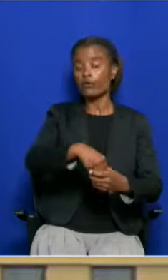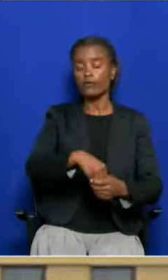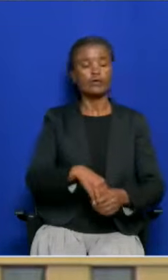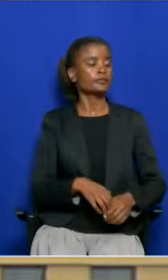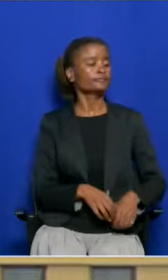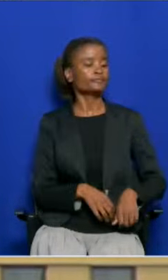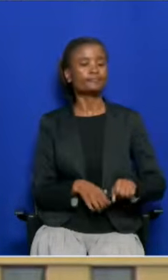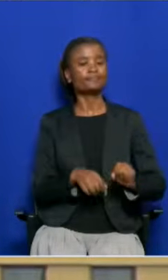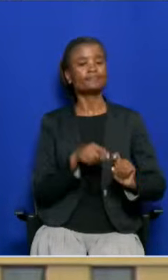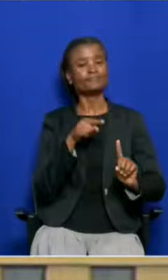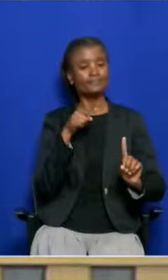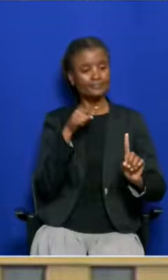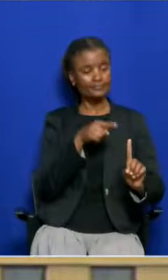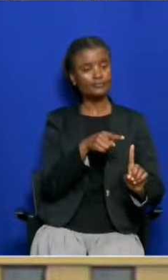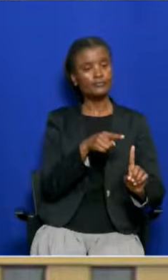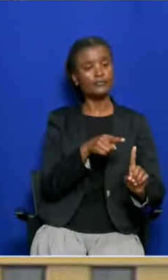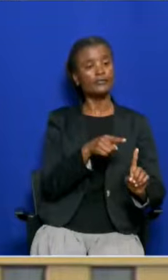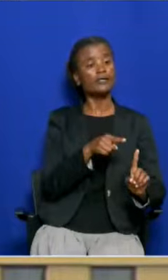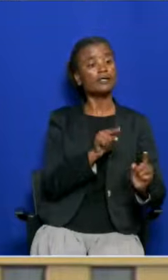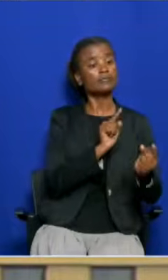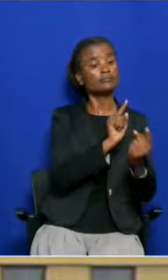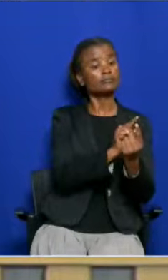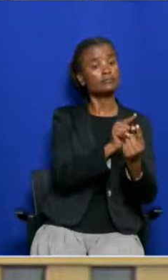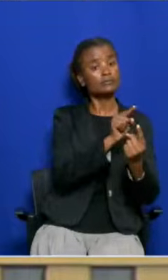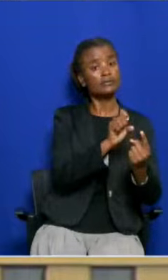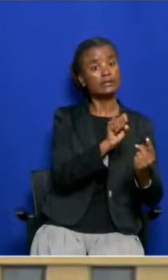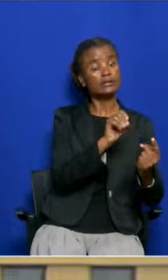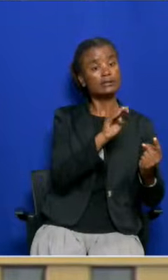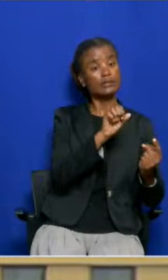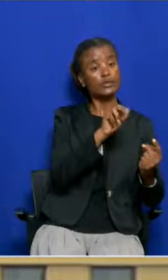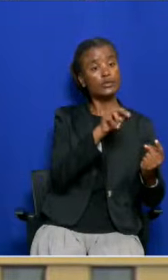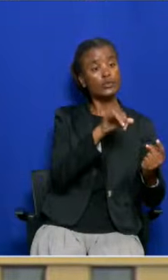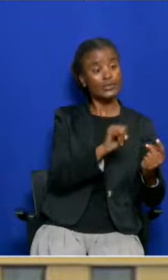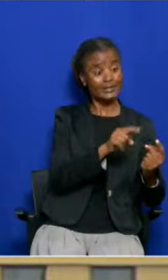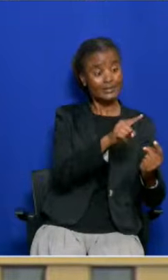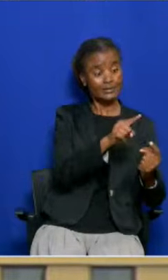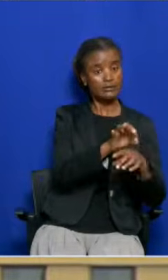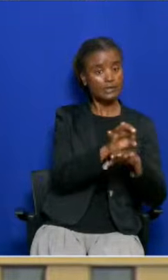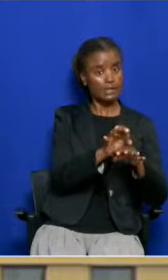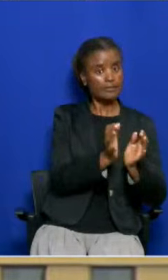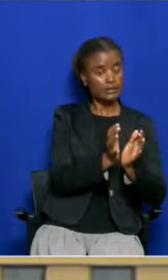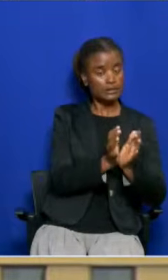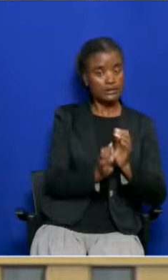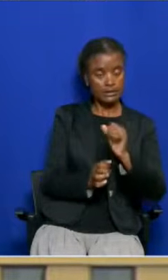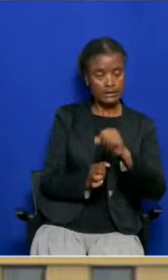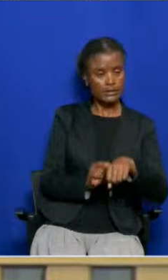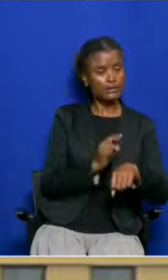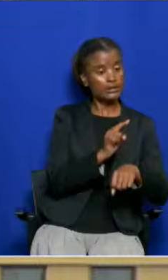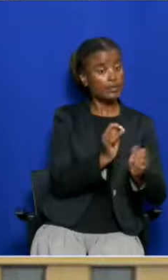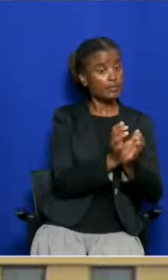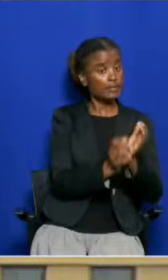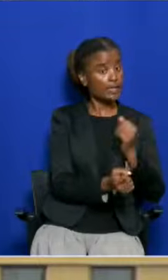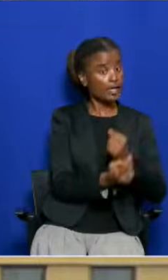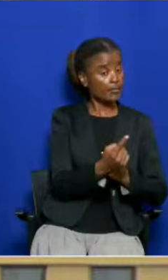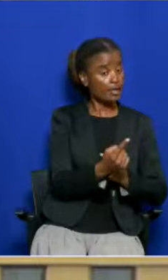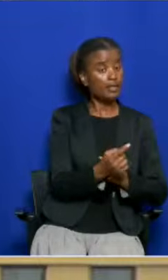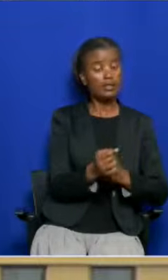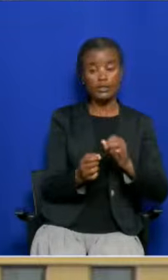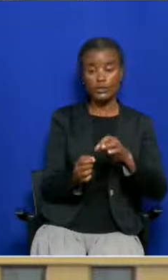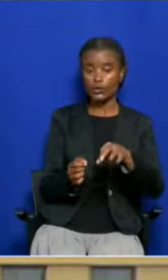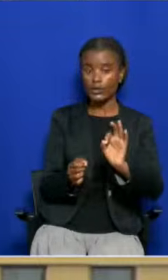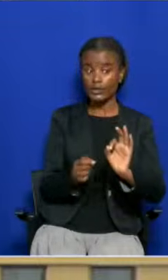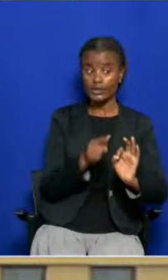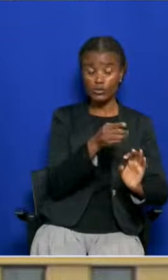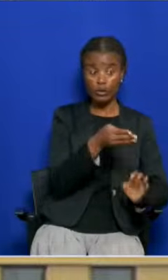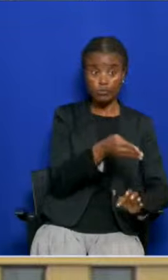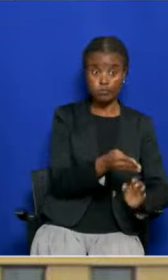meeting? Yes, I did. Was a meeting then held? That's correct. Were you present at the meeting? That's correct. Who